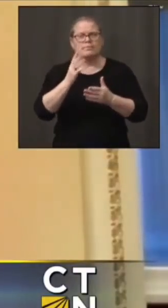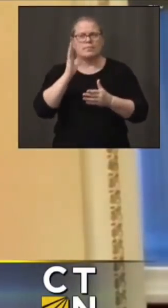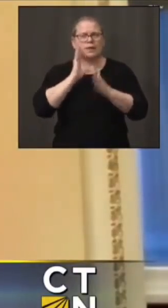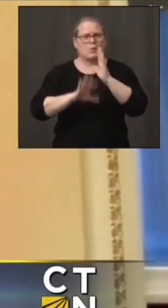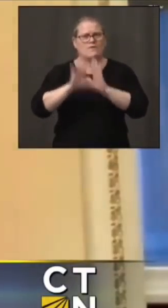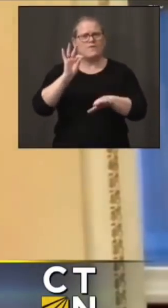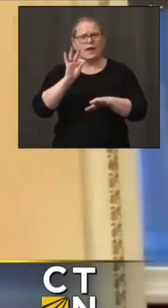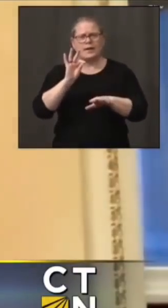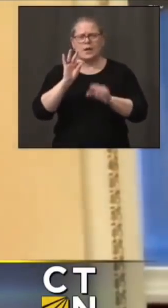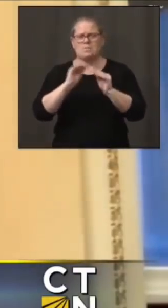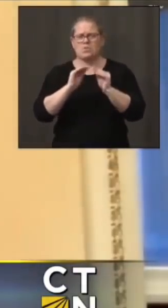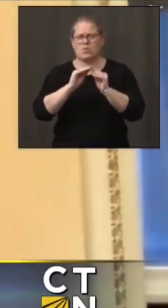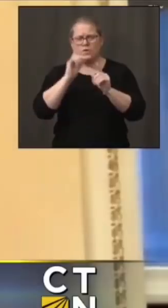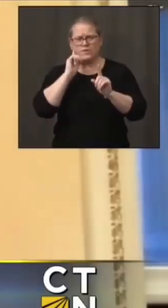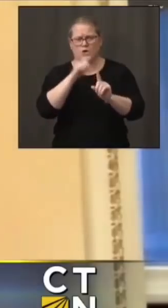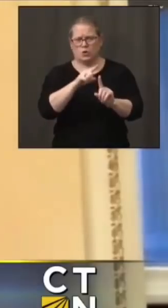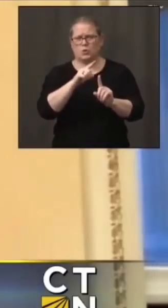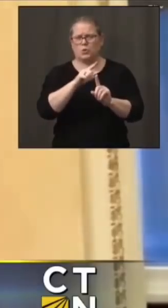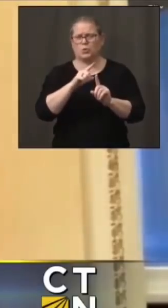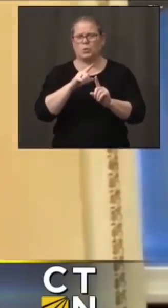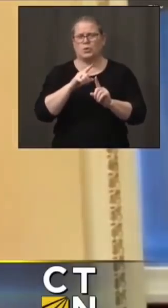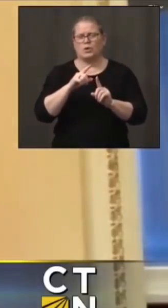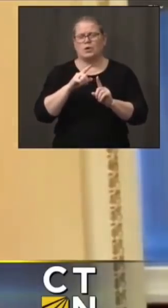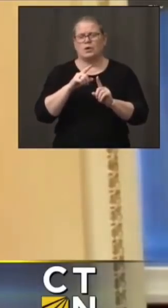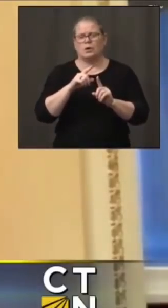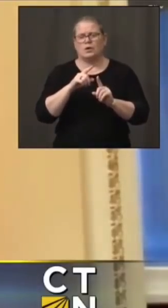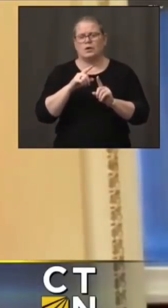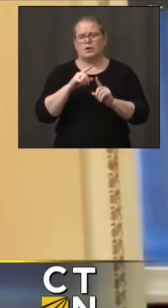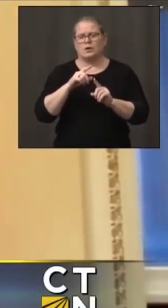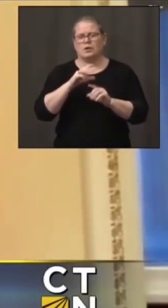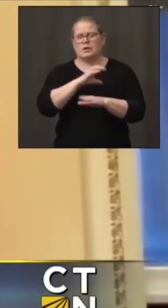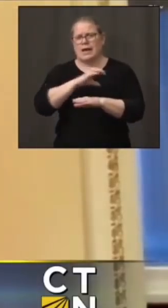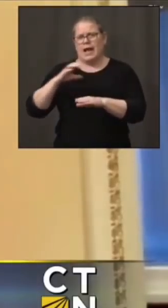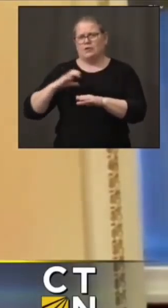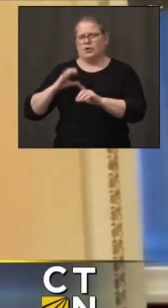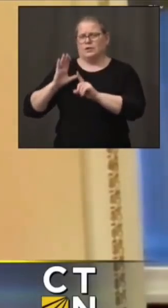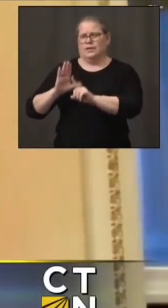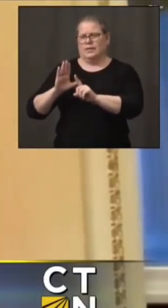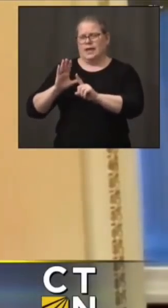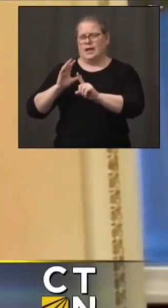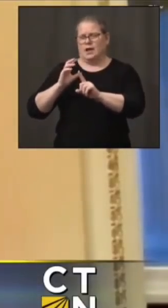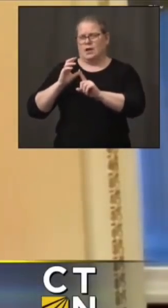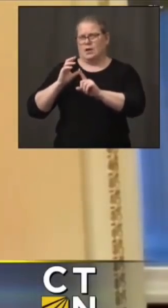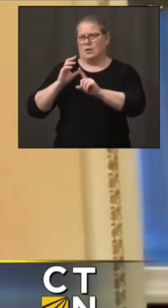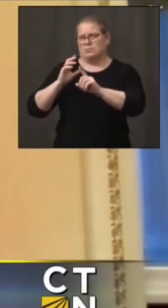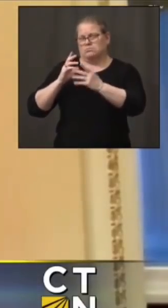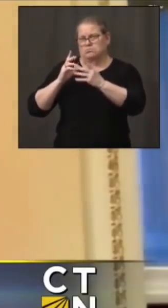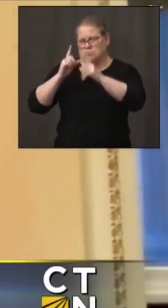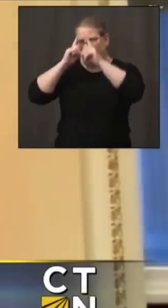your folks what the congressional intent was and,